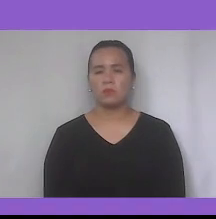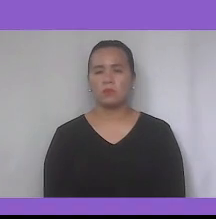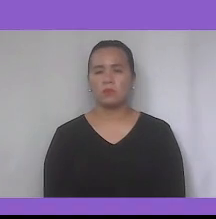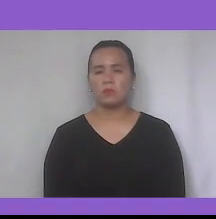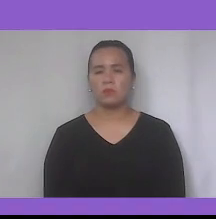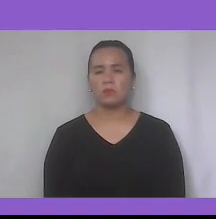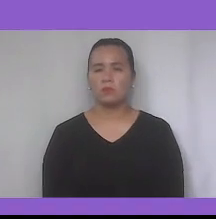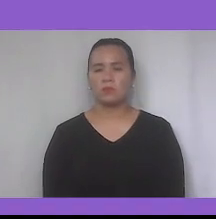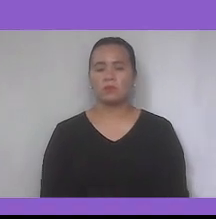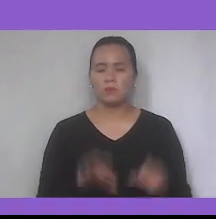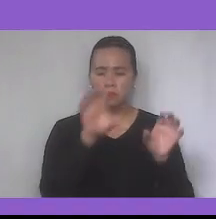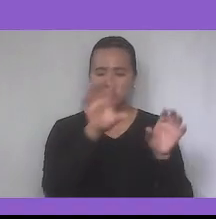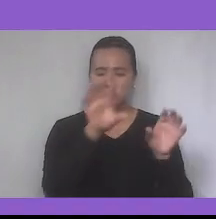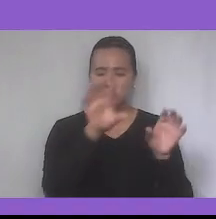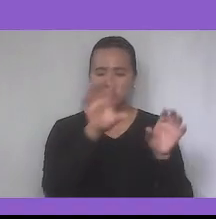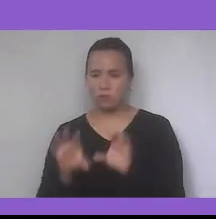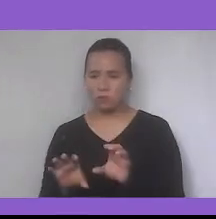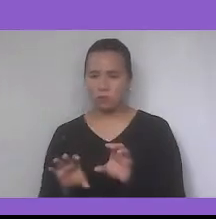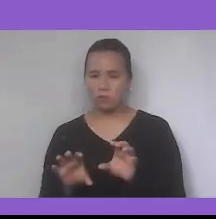Let's just scroll down and